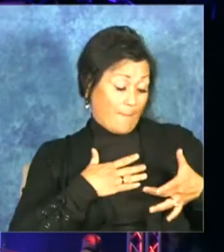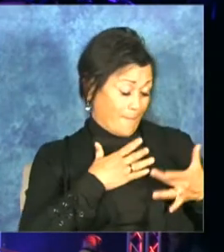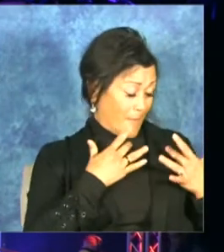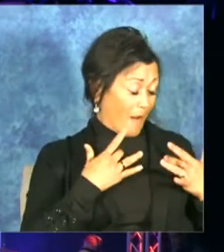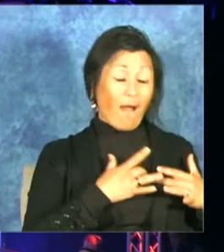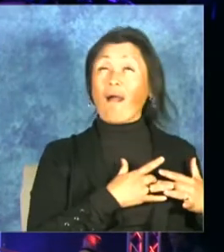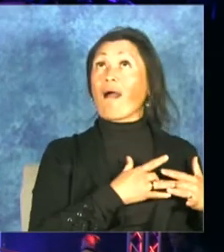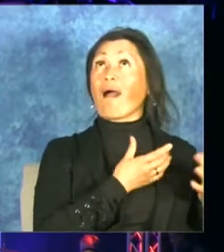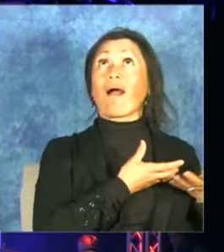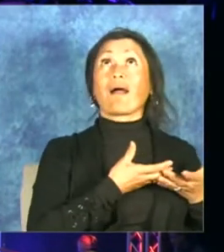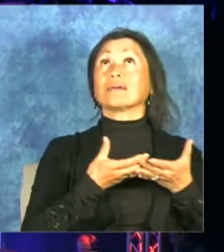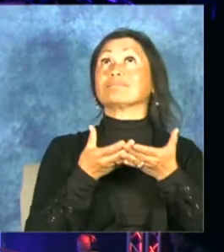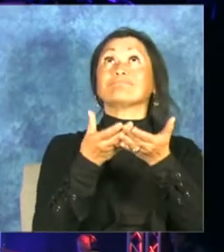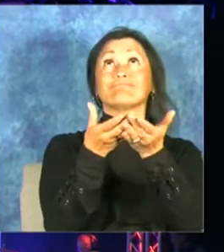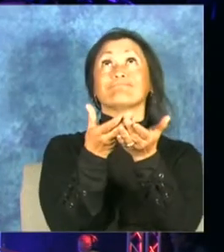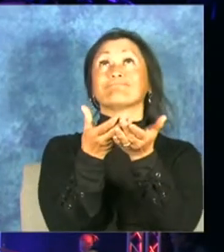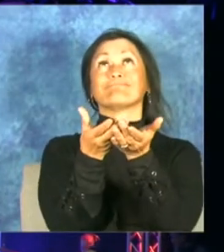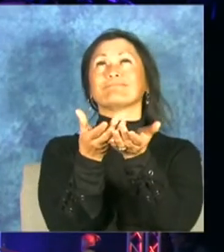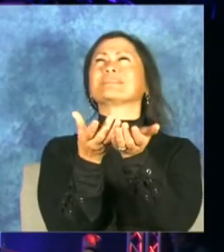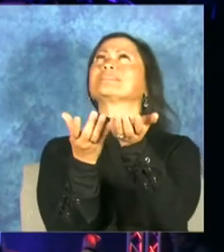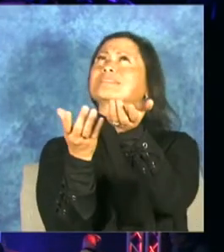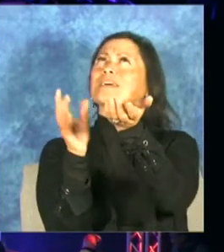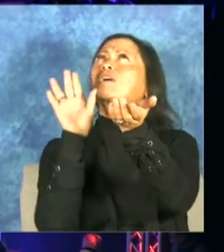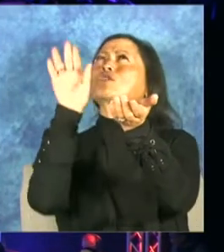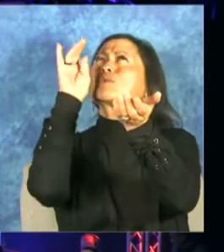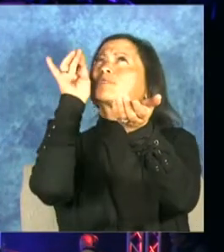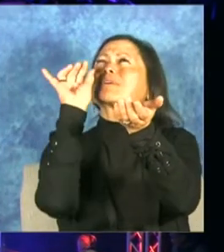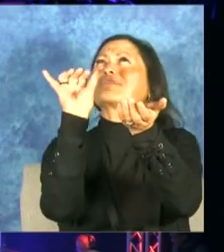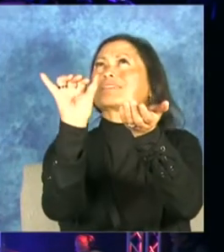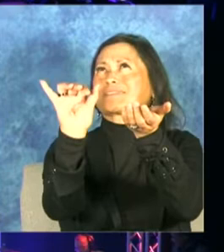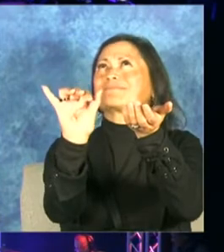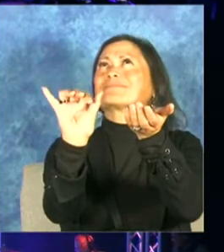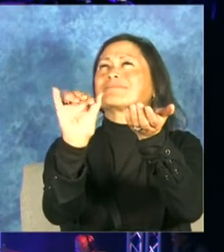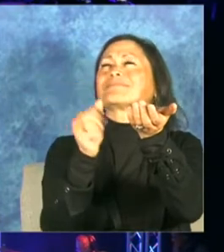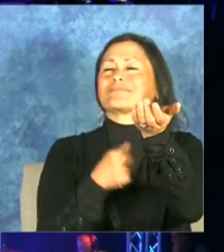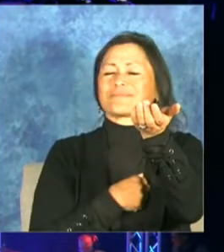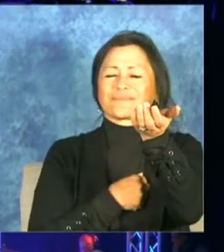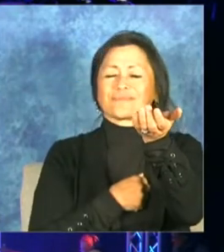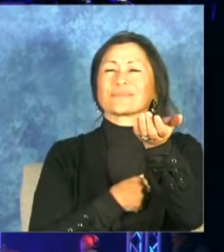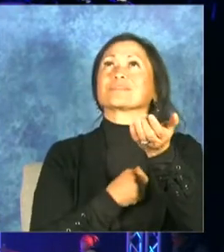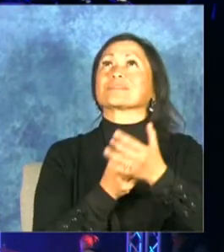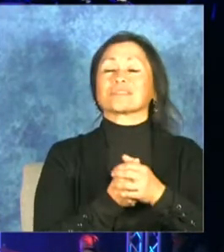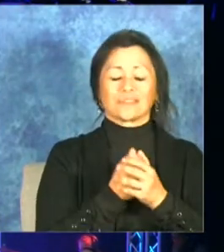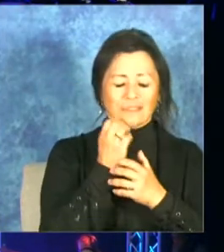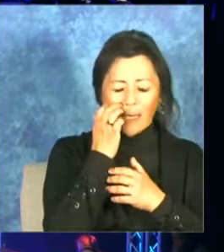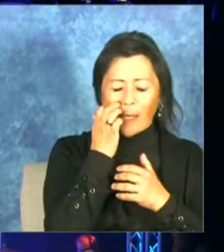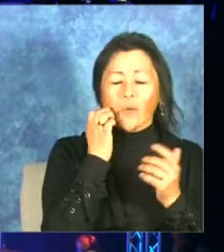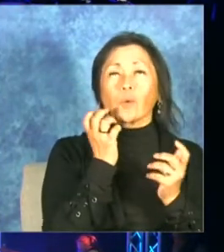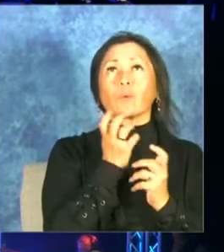is yours forever. Oh, sing whoa,